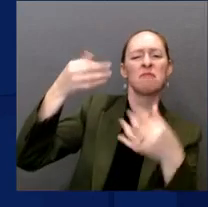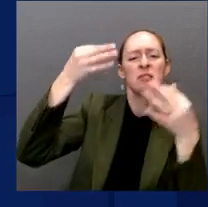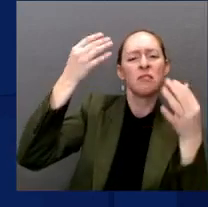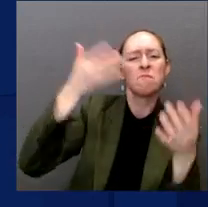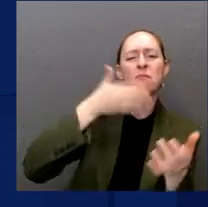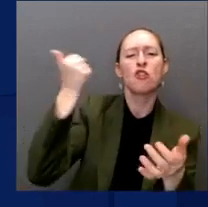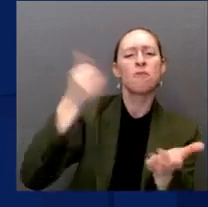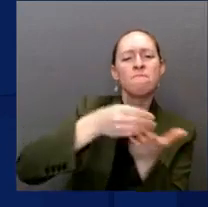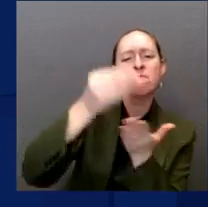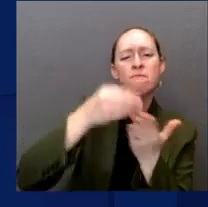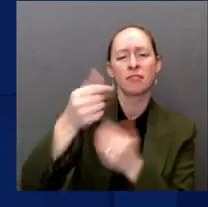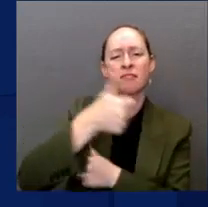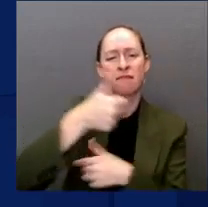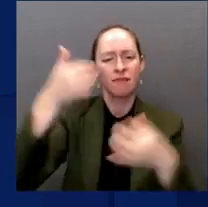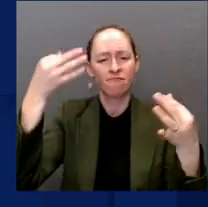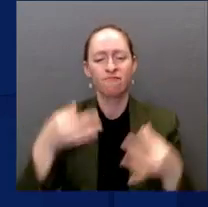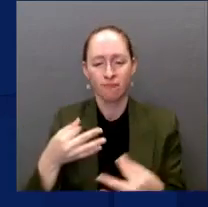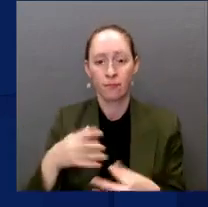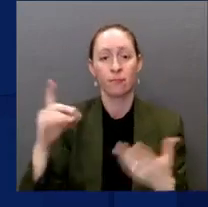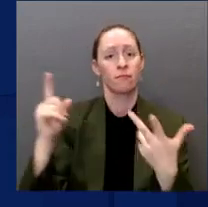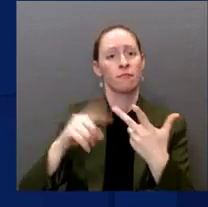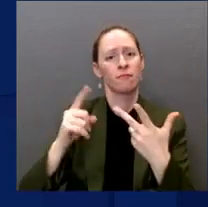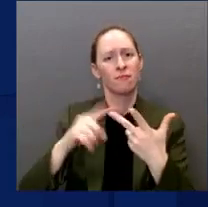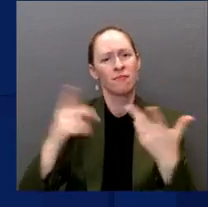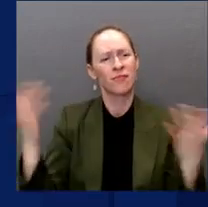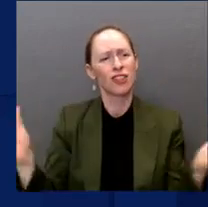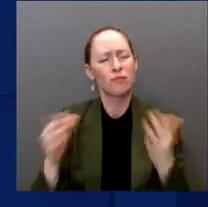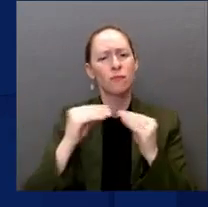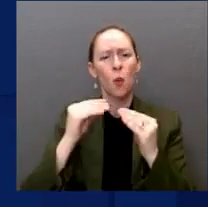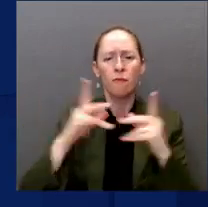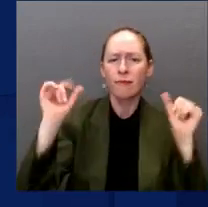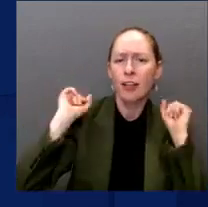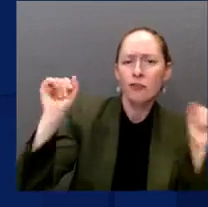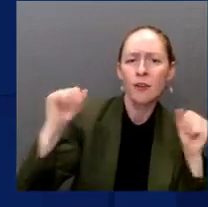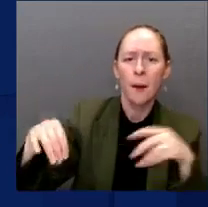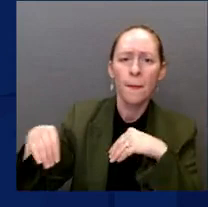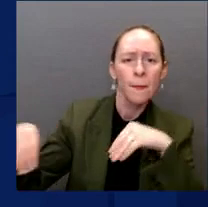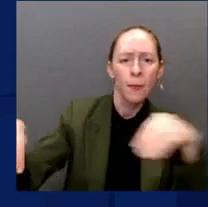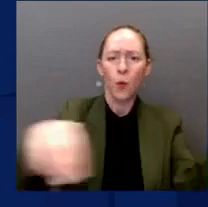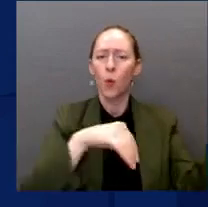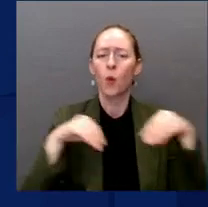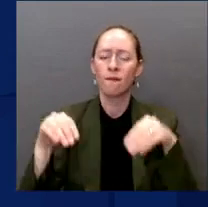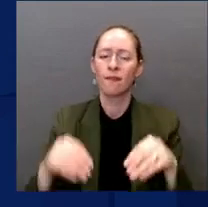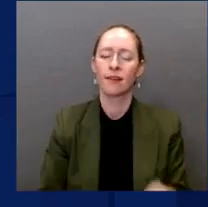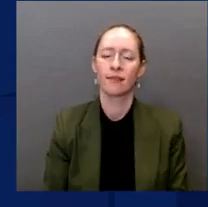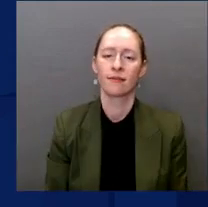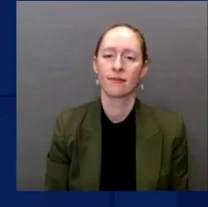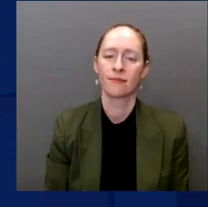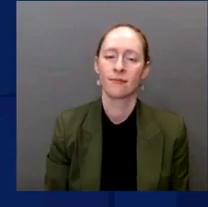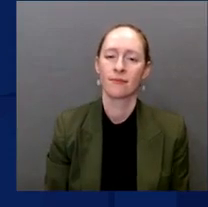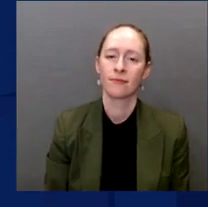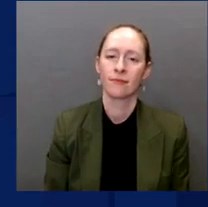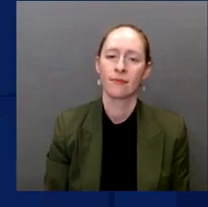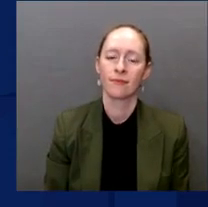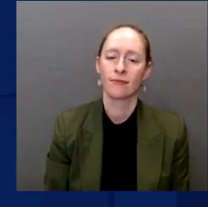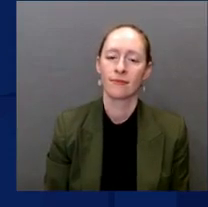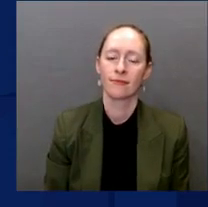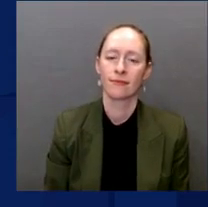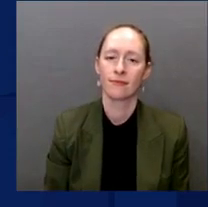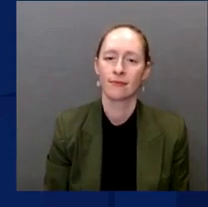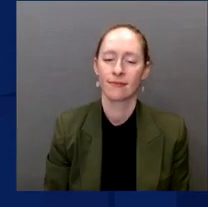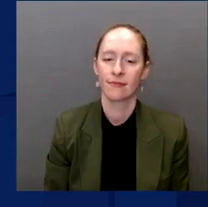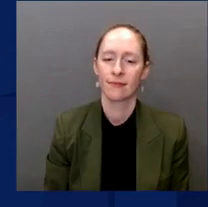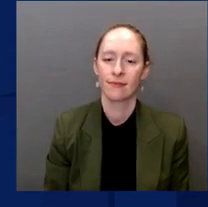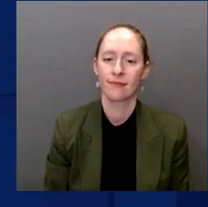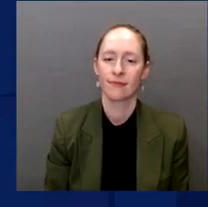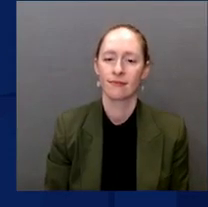to go to be active from where they live. The good news is that we've already been laying a strong foundation for this work. Soon after I came to